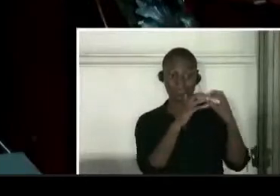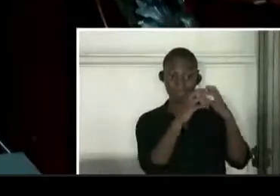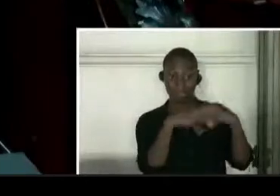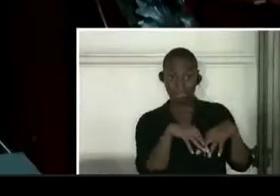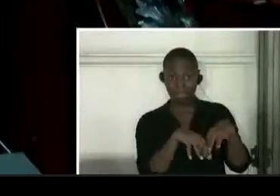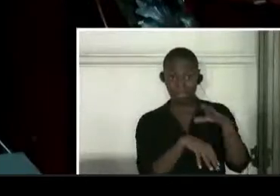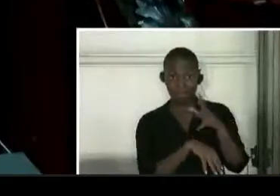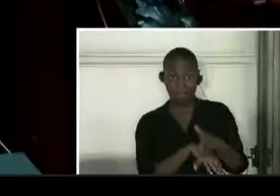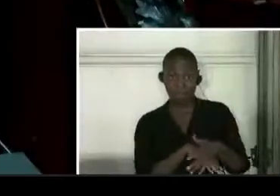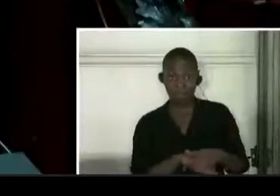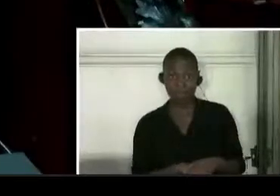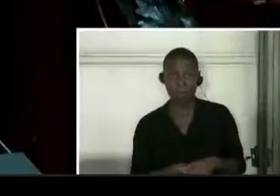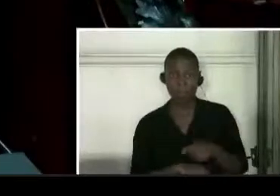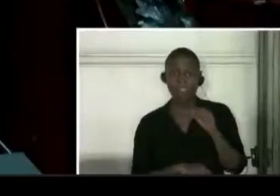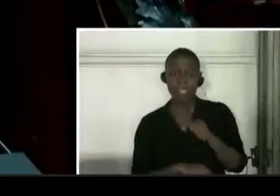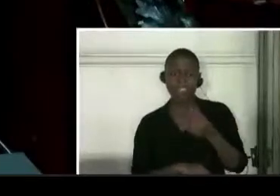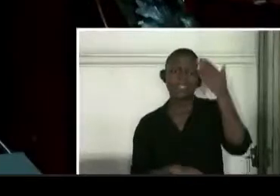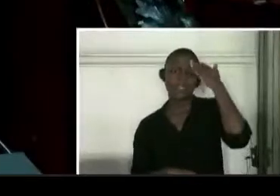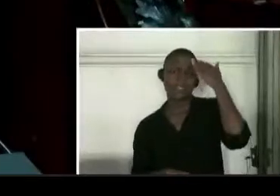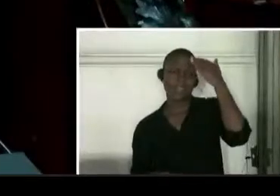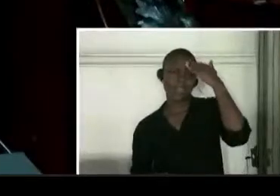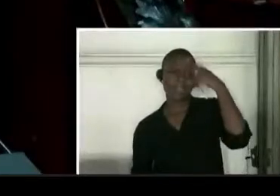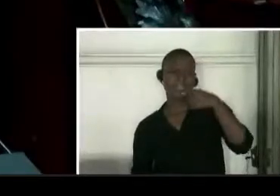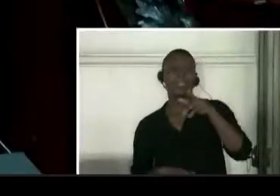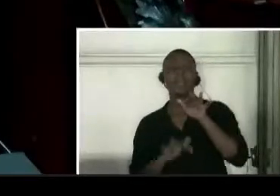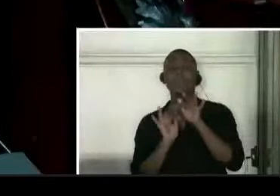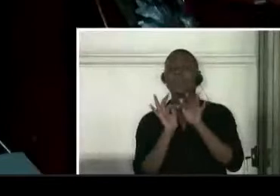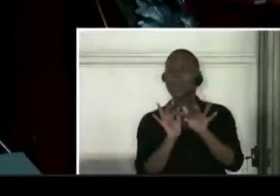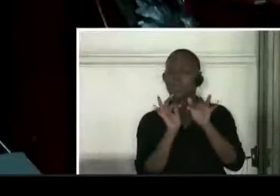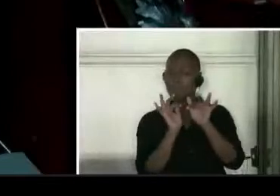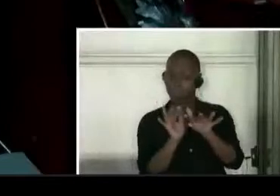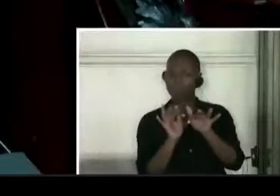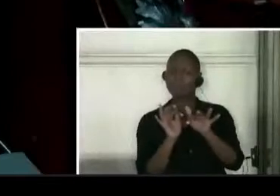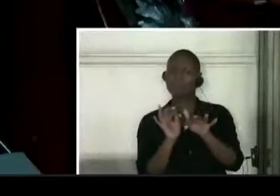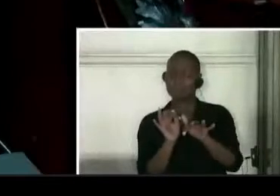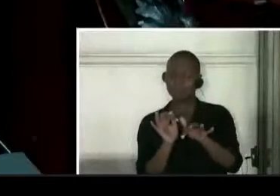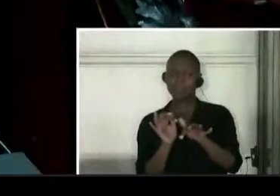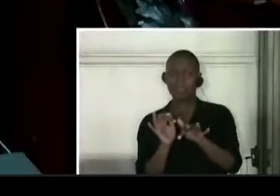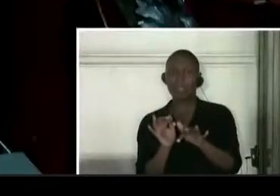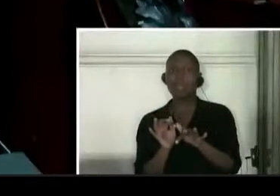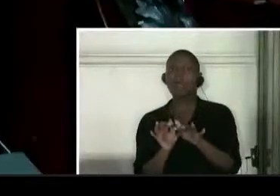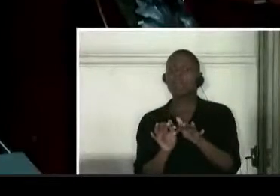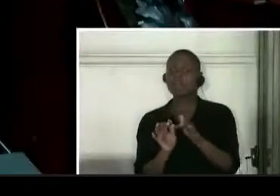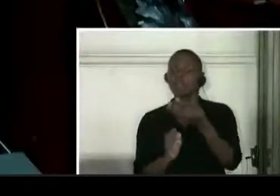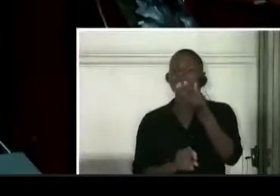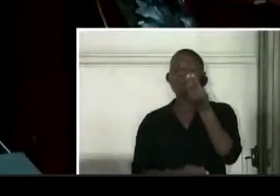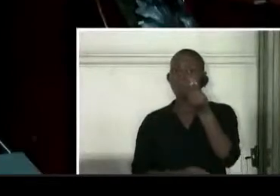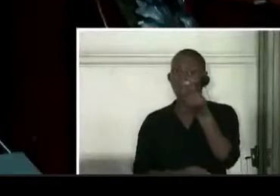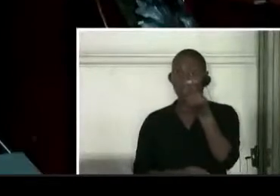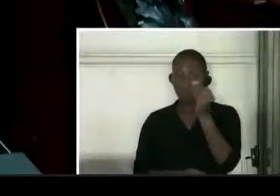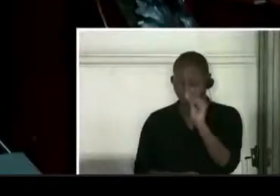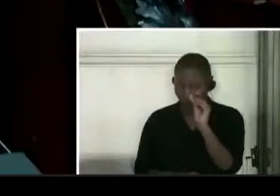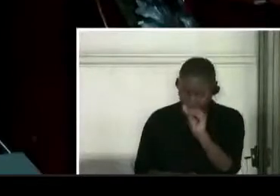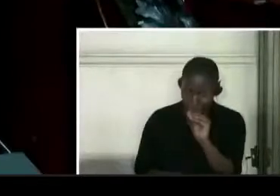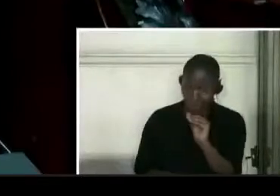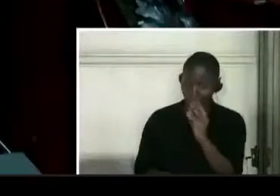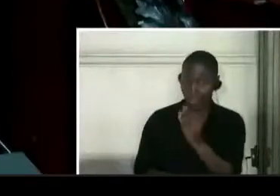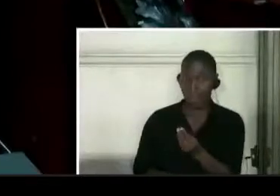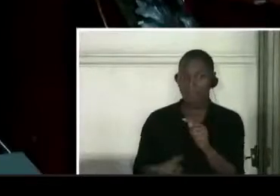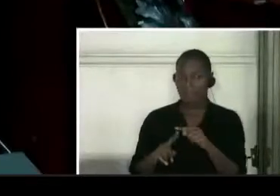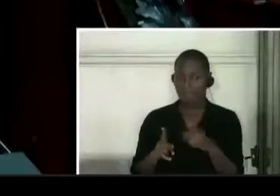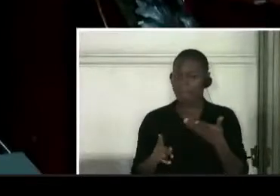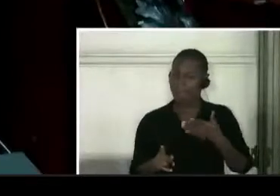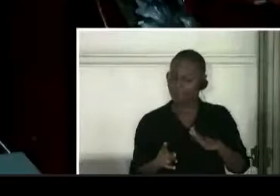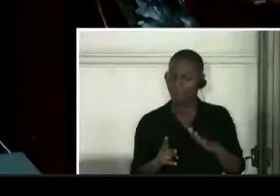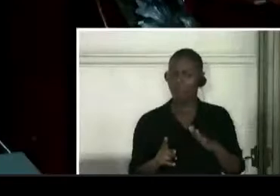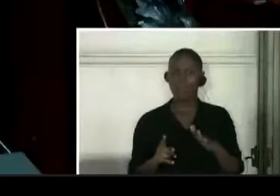ukuzwa ukuthi kukhona abadla izambane likapondo abanqaba ukuthi abantu bakithi babekwe kuzakhiwo zesikhashana ezindaweni eziseduze nemizi